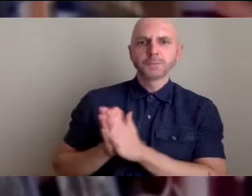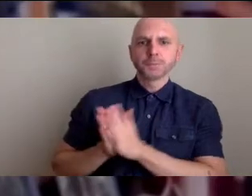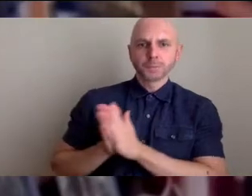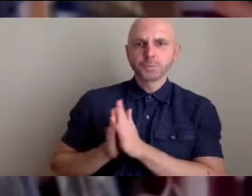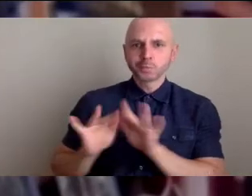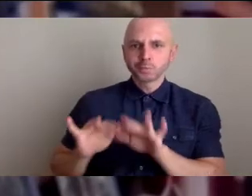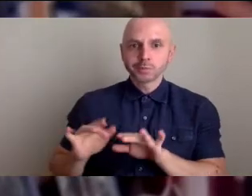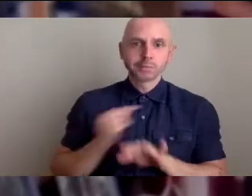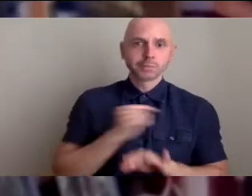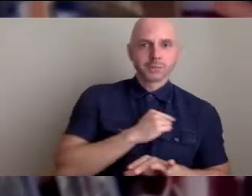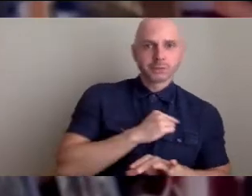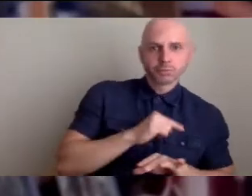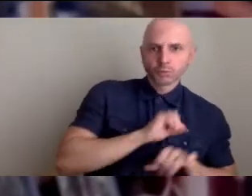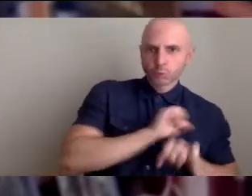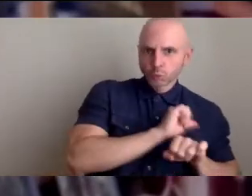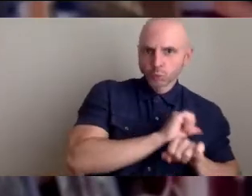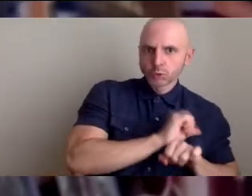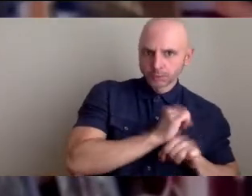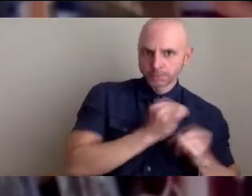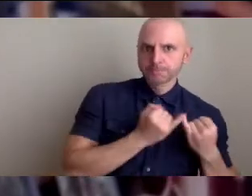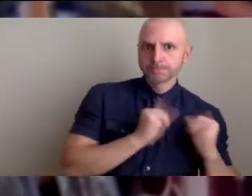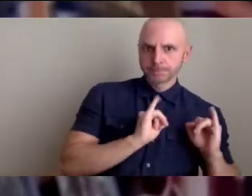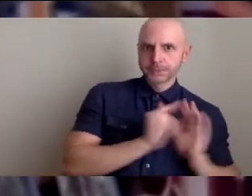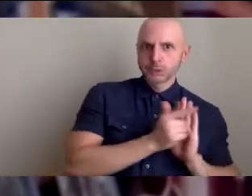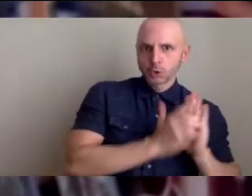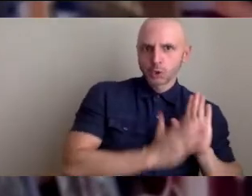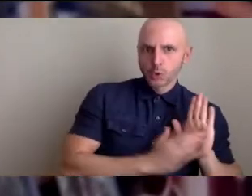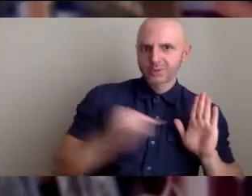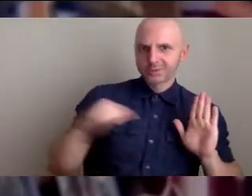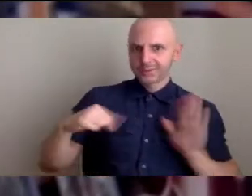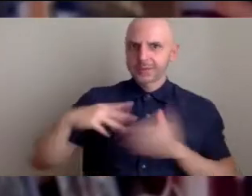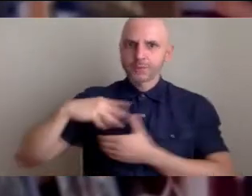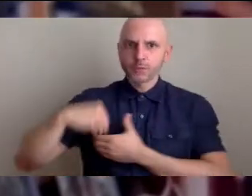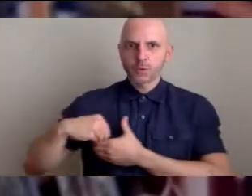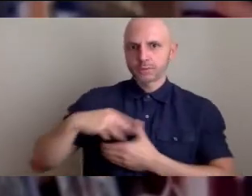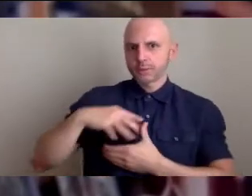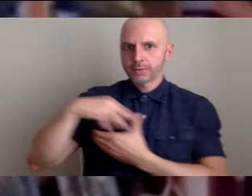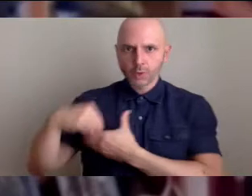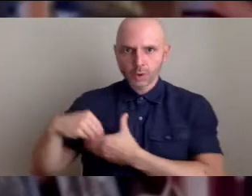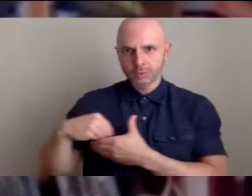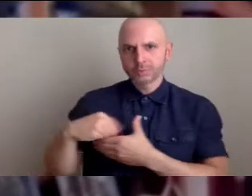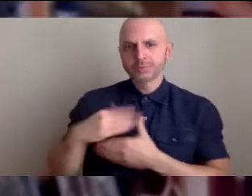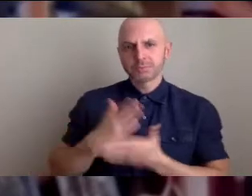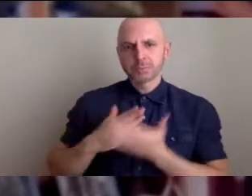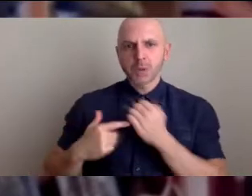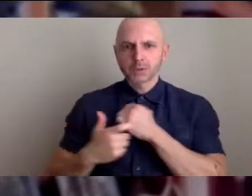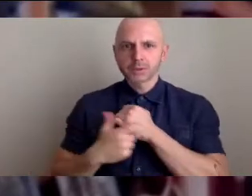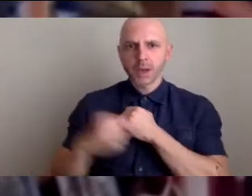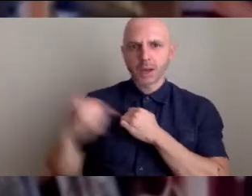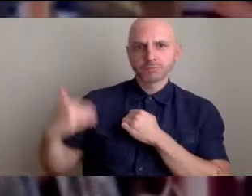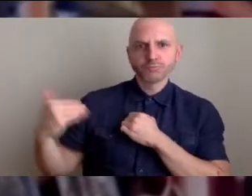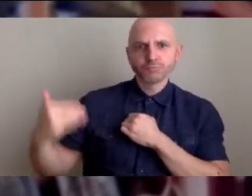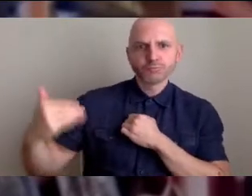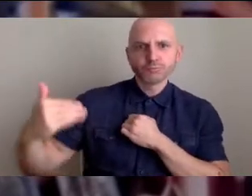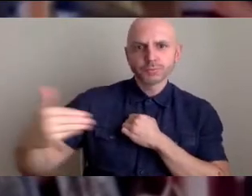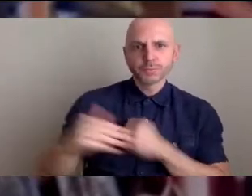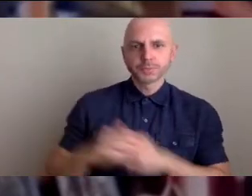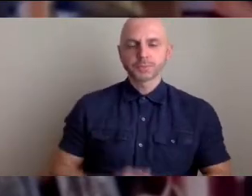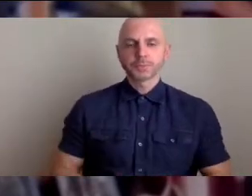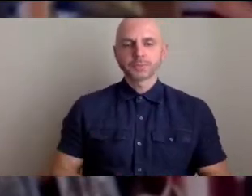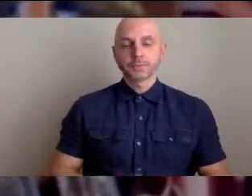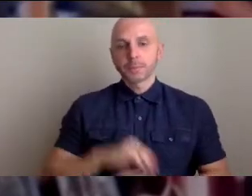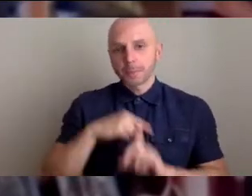the firm's student committees and recruiting. And of course, as a result, I had my fair share of calls